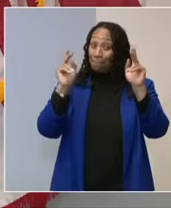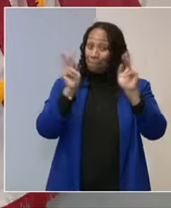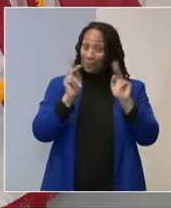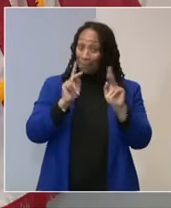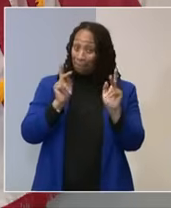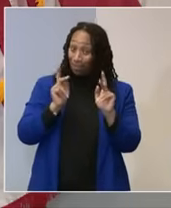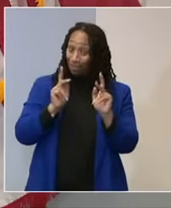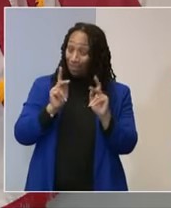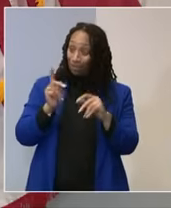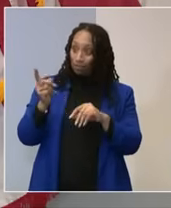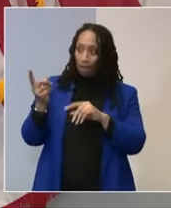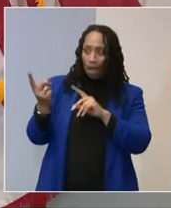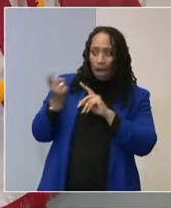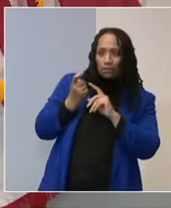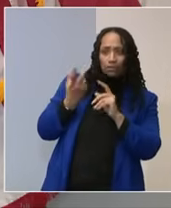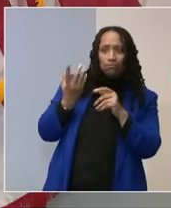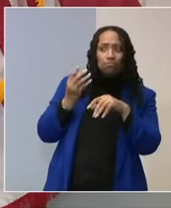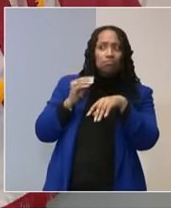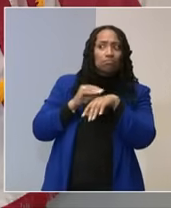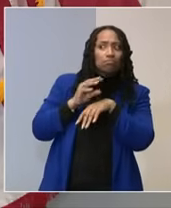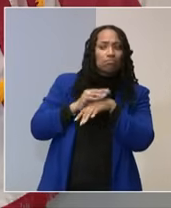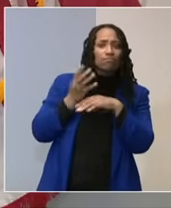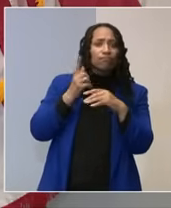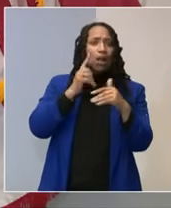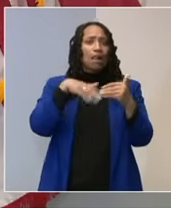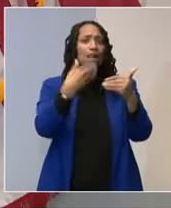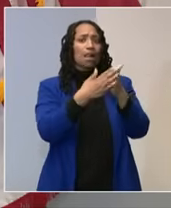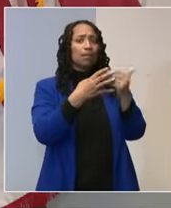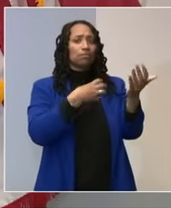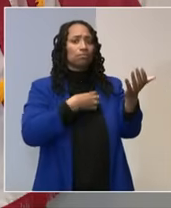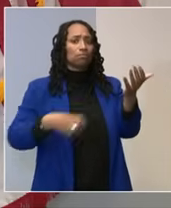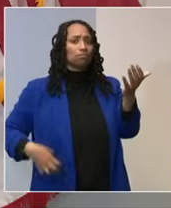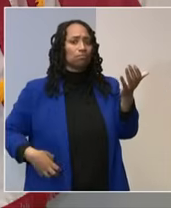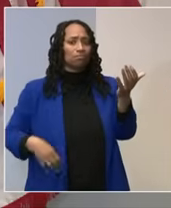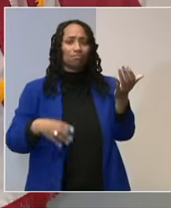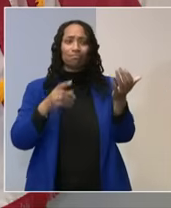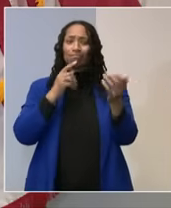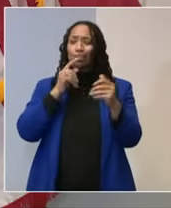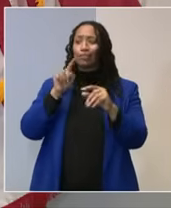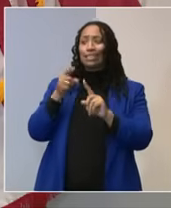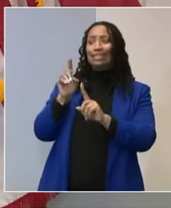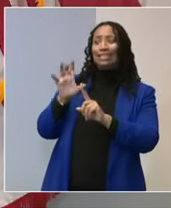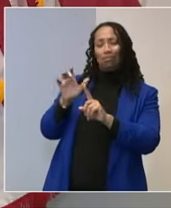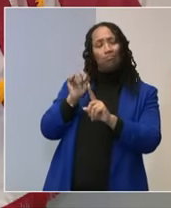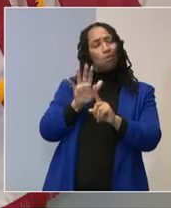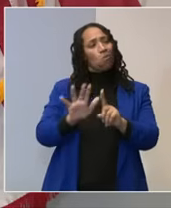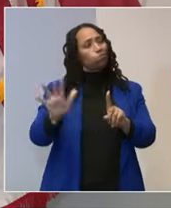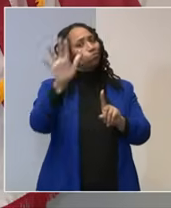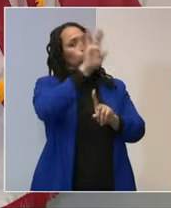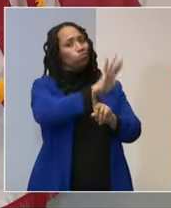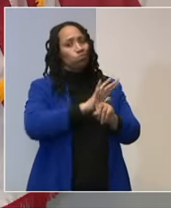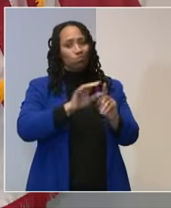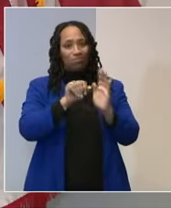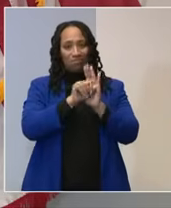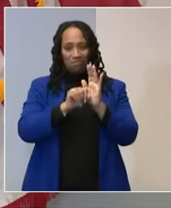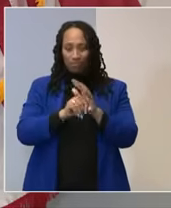mayor, and this is one thing I learned in my transition. I had, at the